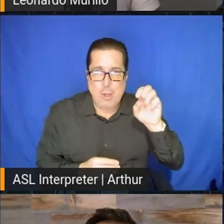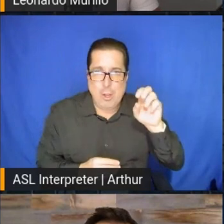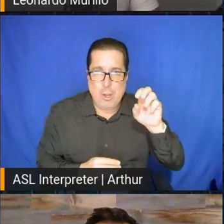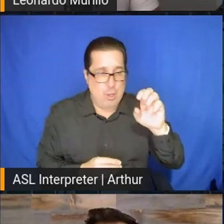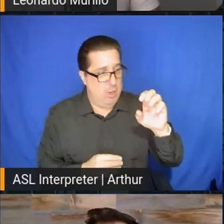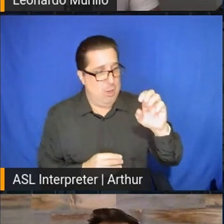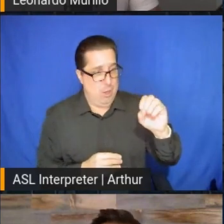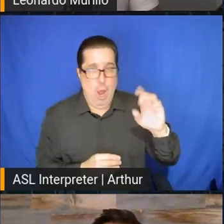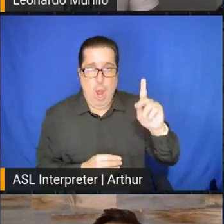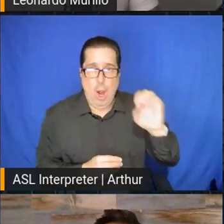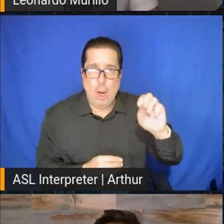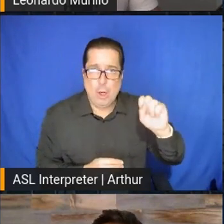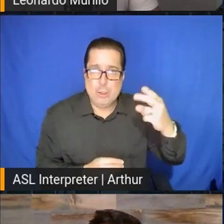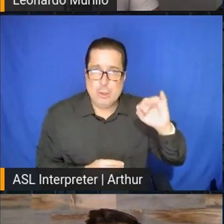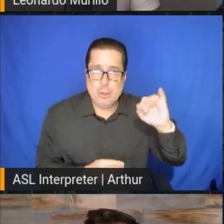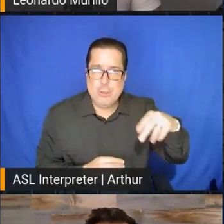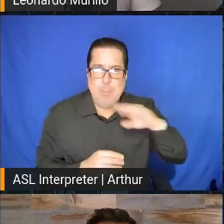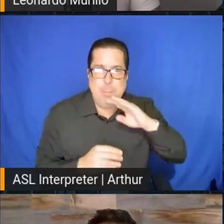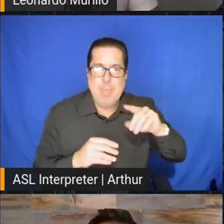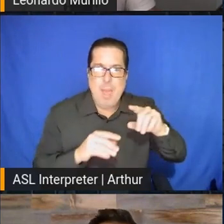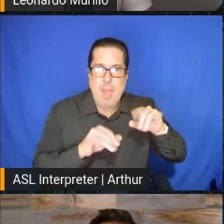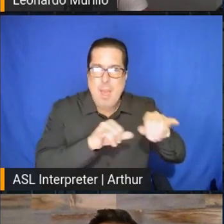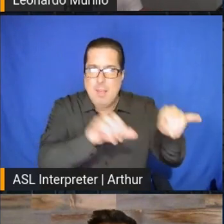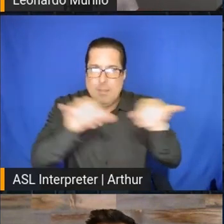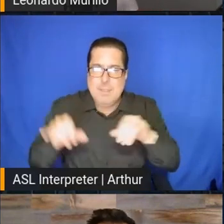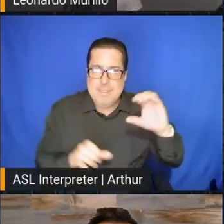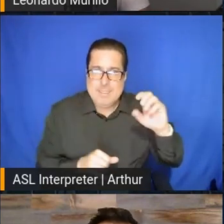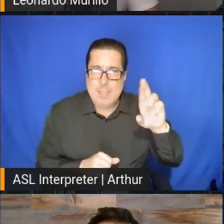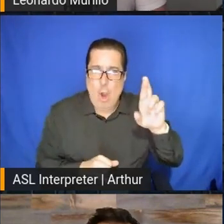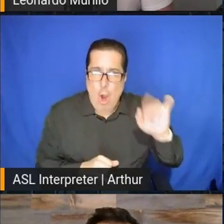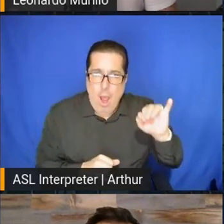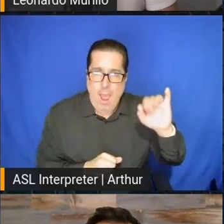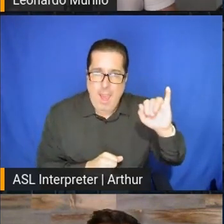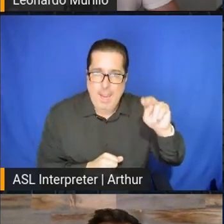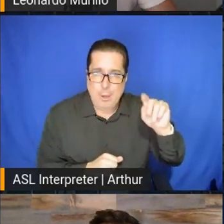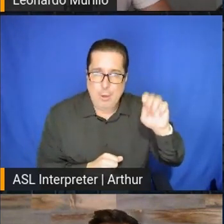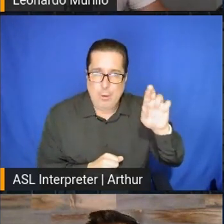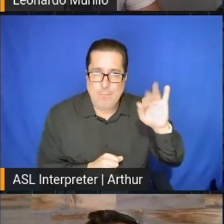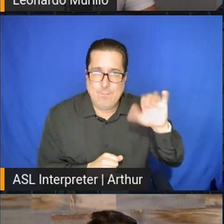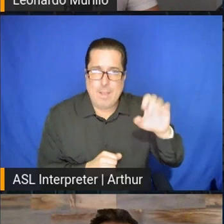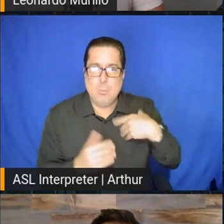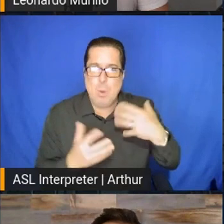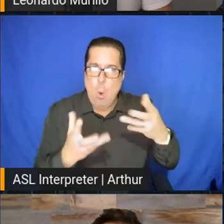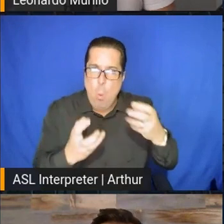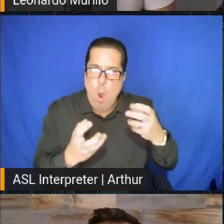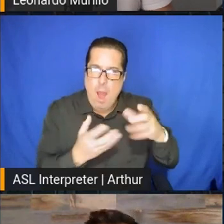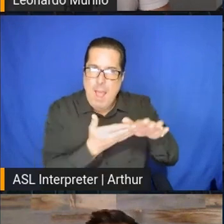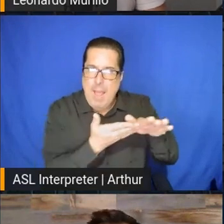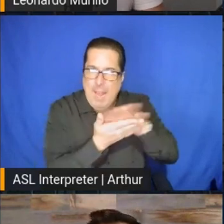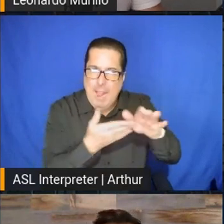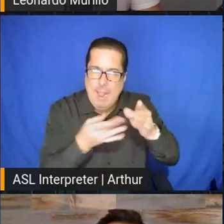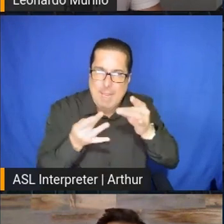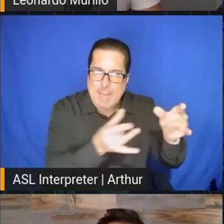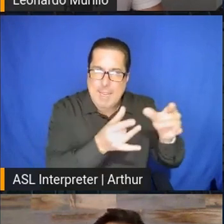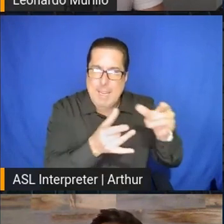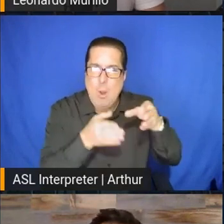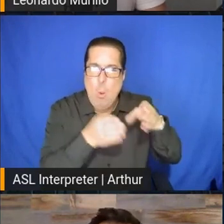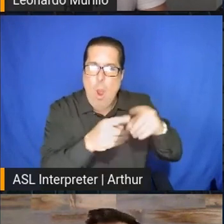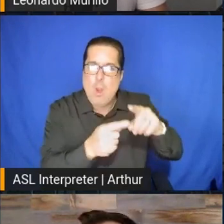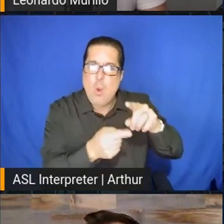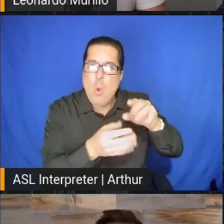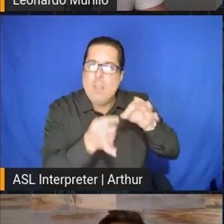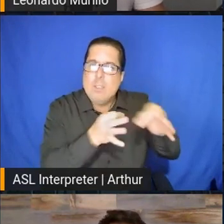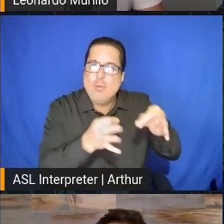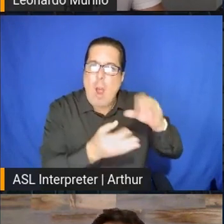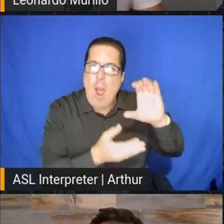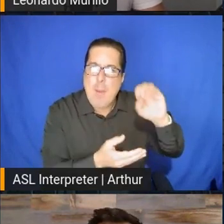standard interface. We wanted the CRI interface that we said, hey, no, like we just need a clean way to describe a container to any runtime. We